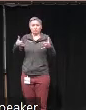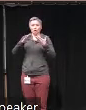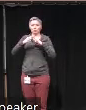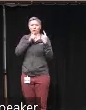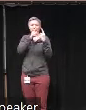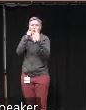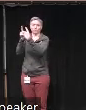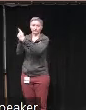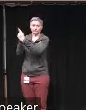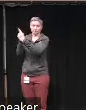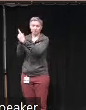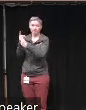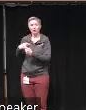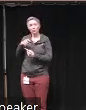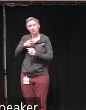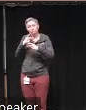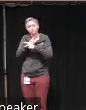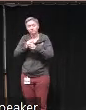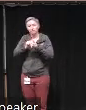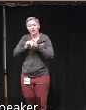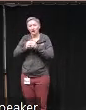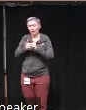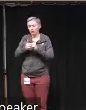to find a way to go beyond,